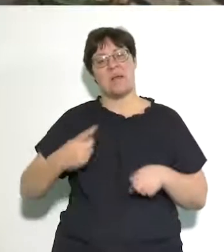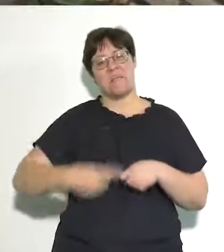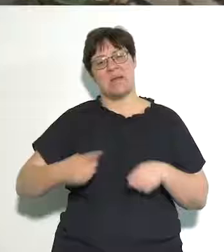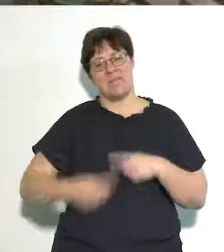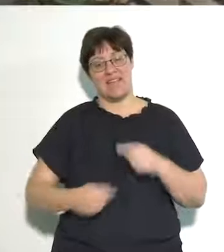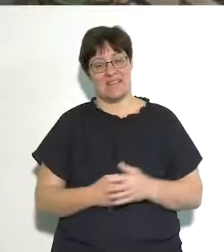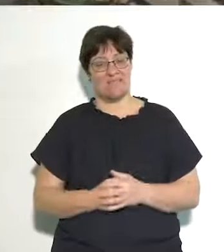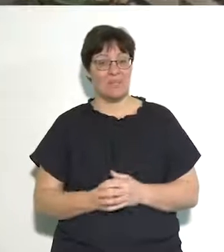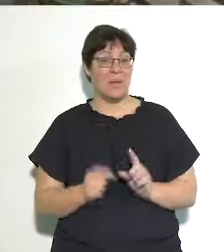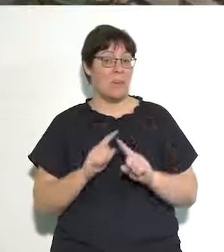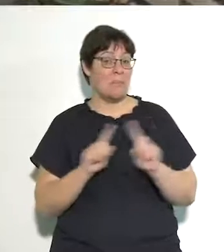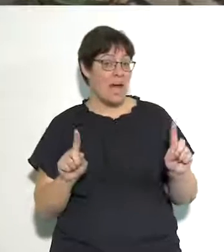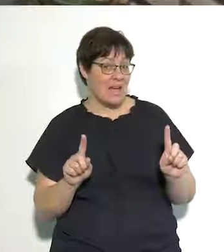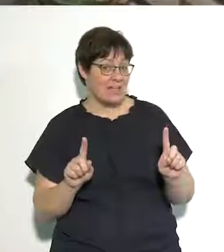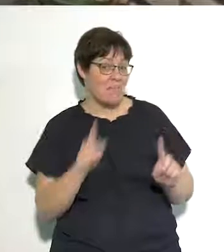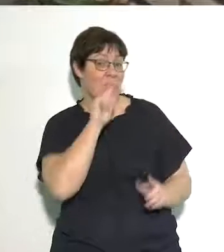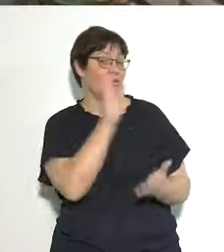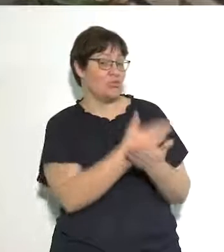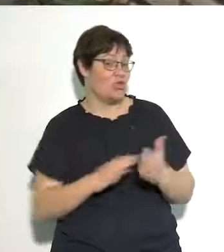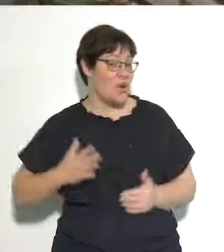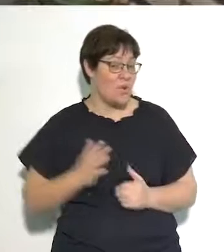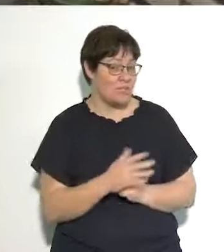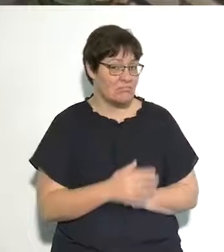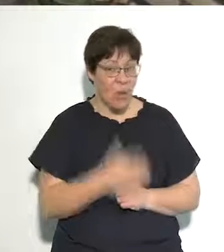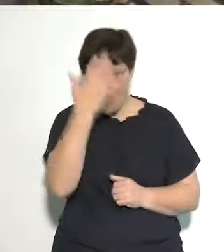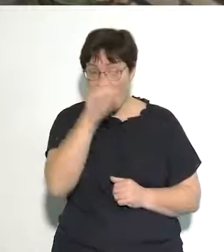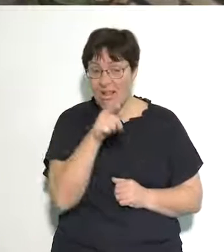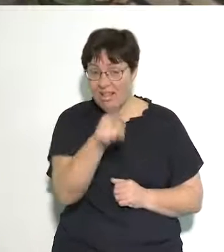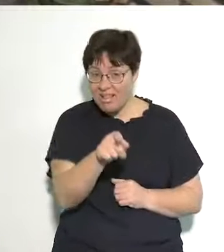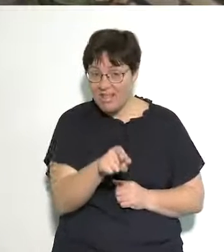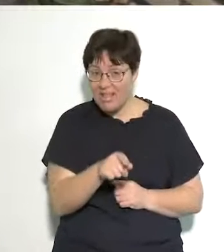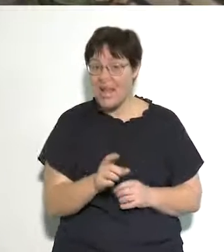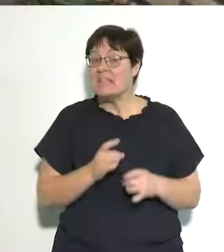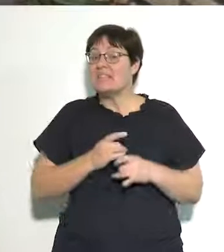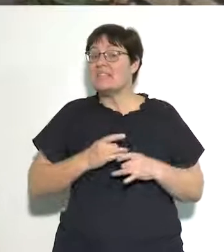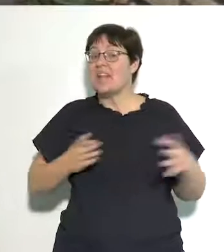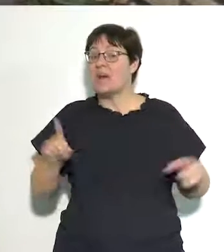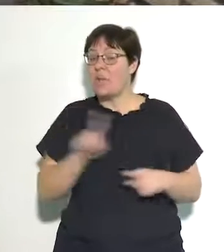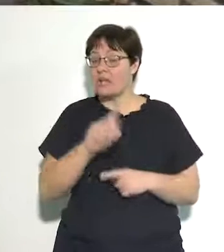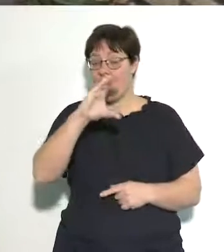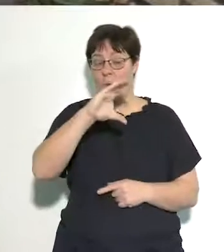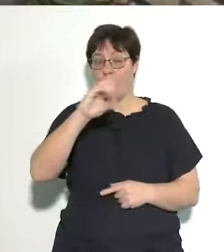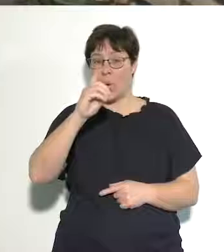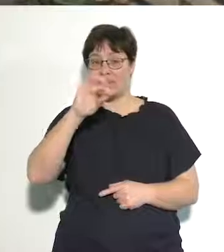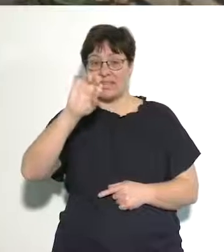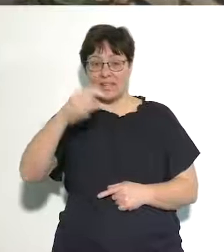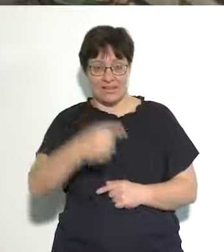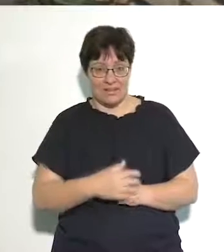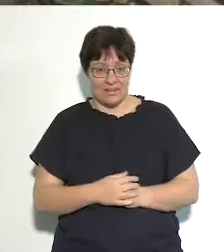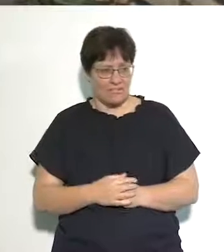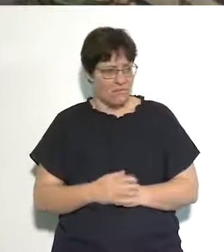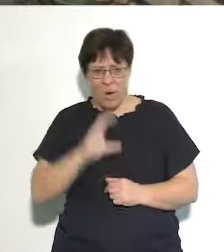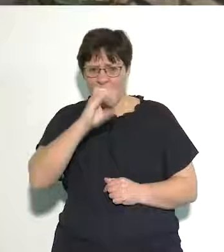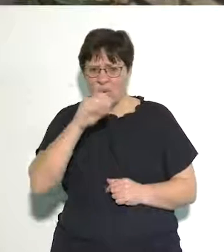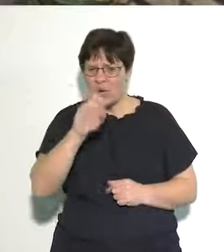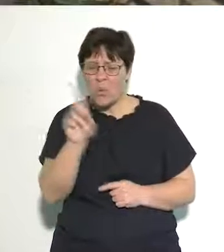play this game. But there is one thing I wanted to share with you. Did you know that this is the start of coding? Now, what